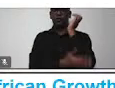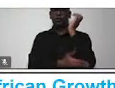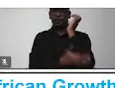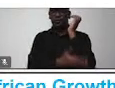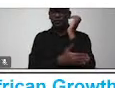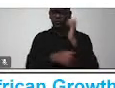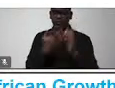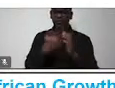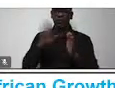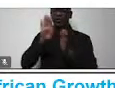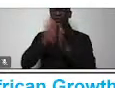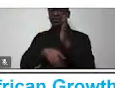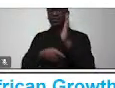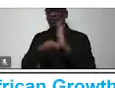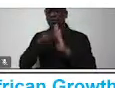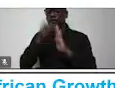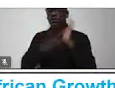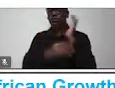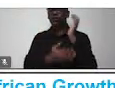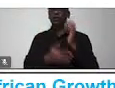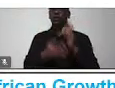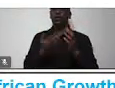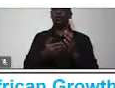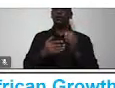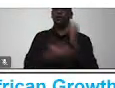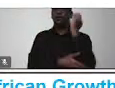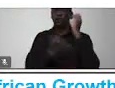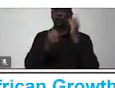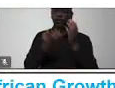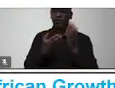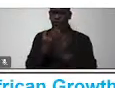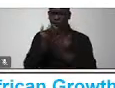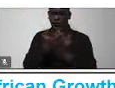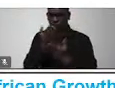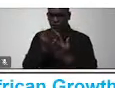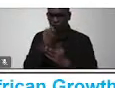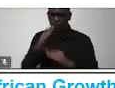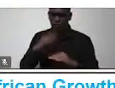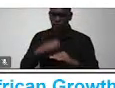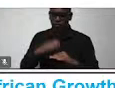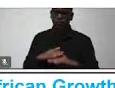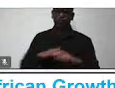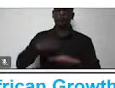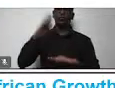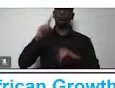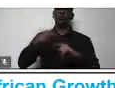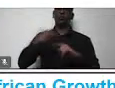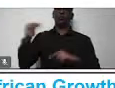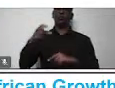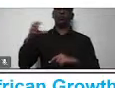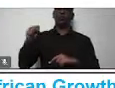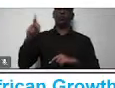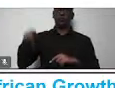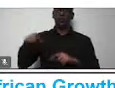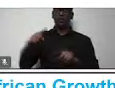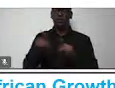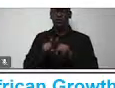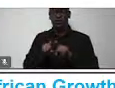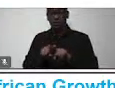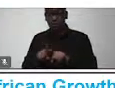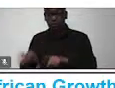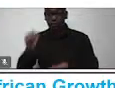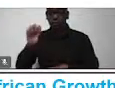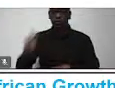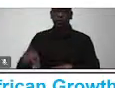developed countries get more access under GSP than developing countries. So South Africa qualifies as a developing country